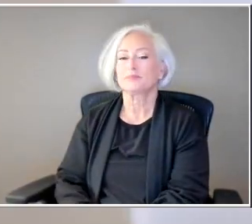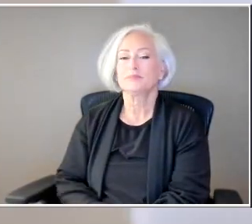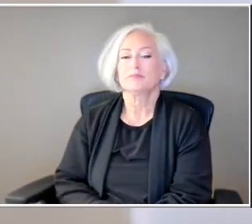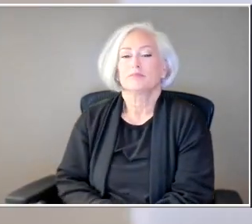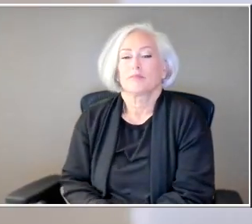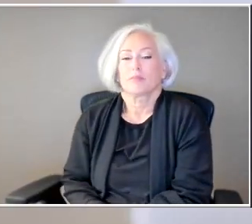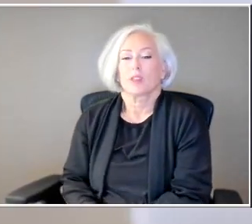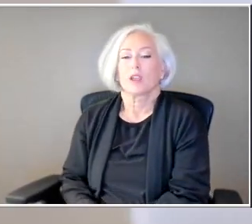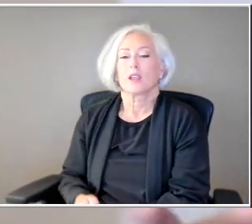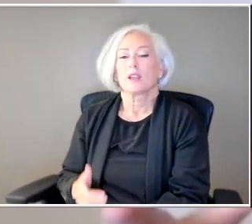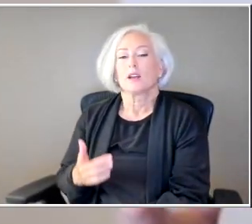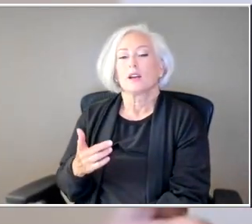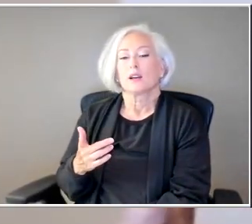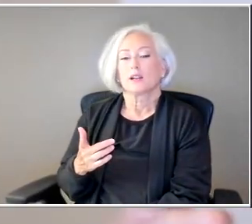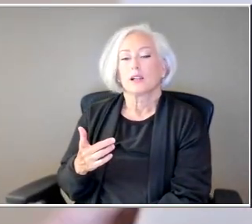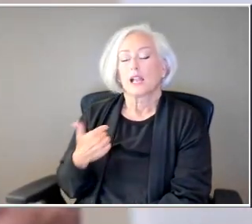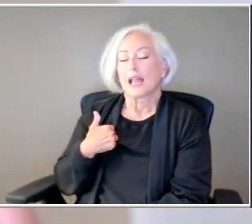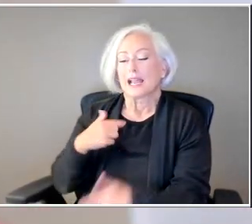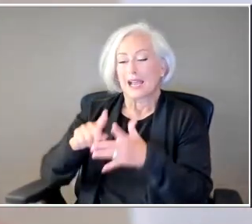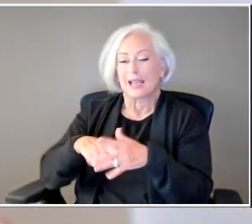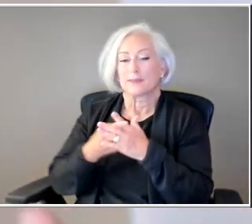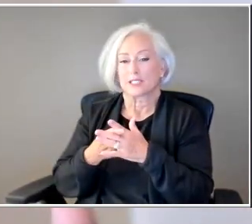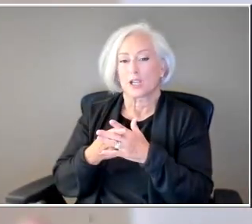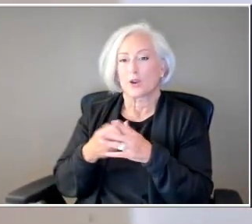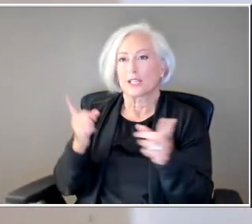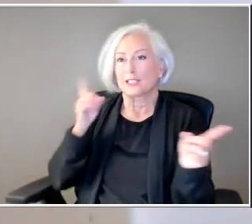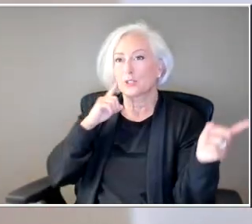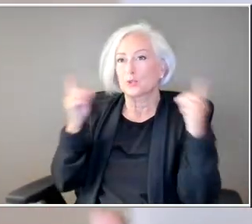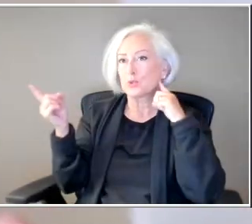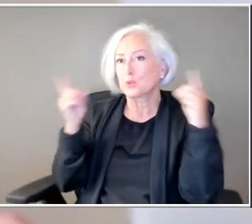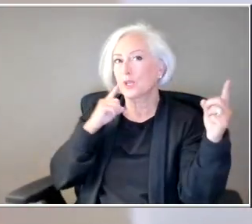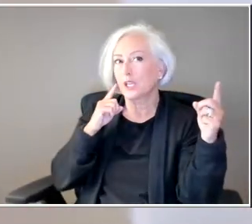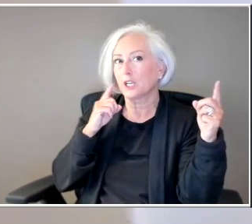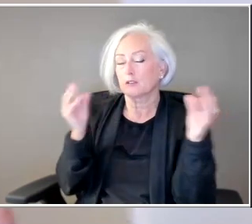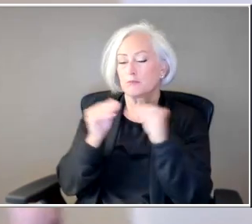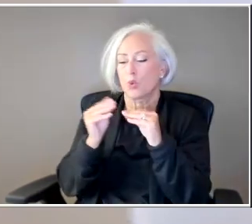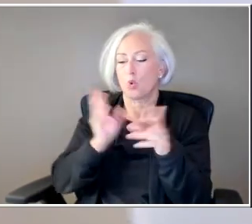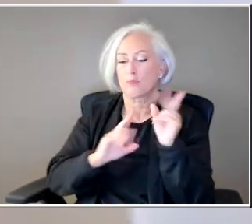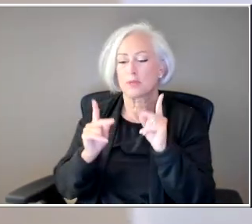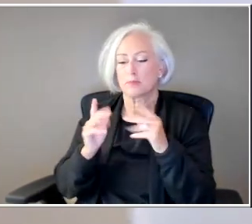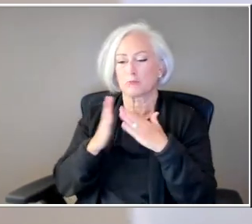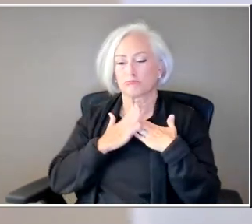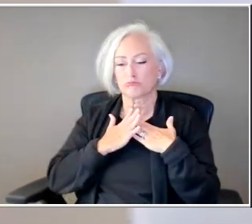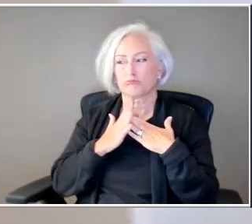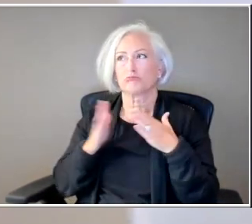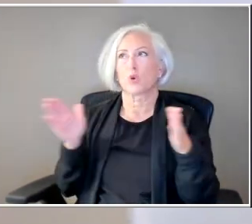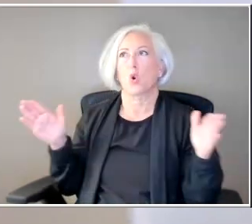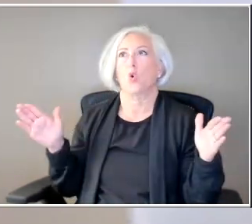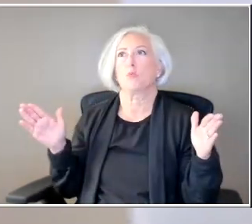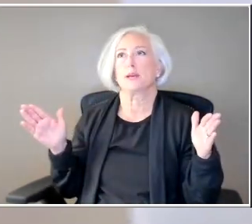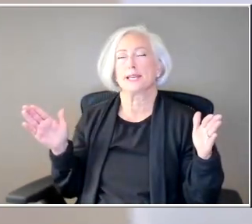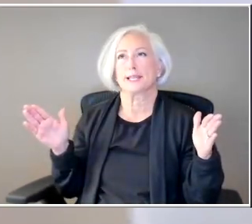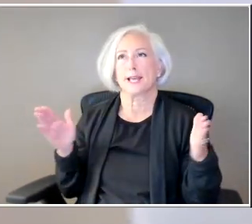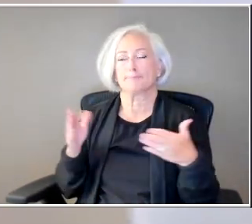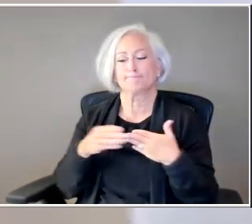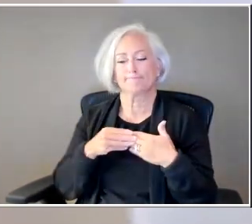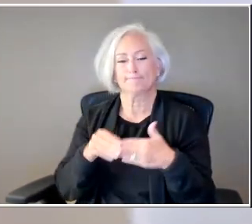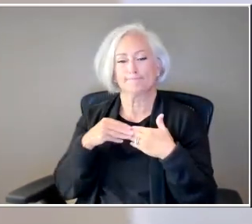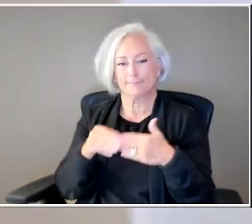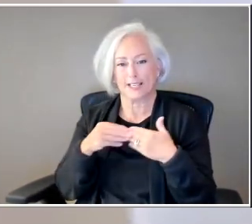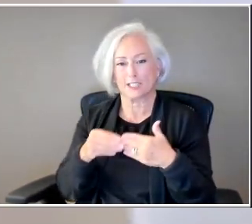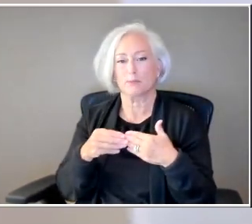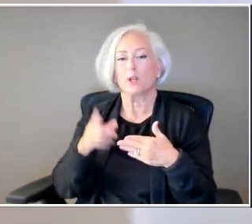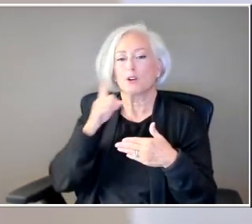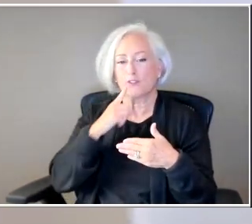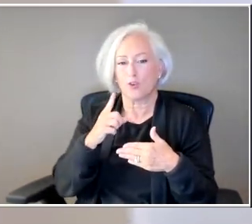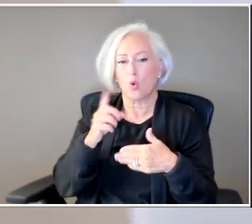was just going to say, I'm starting to hear more openness towards the utility of these medications for the binge eating disorder population. So